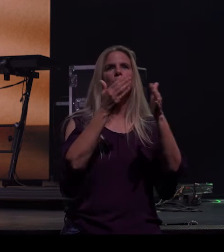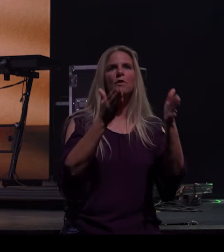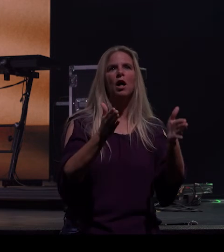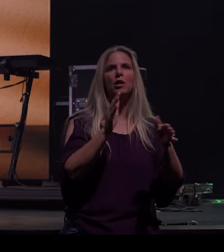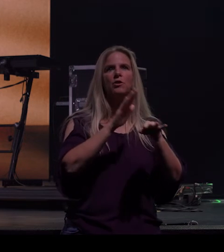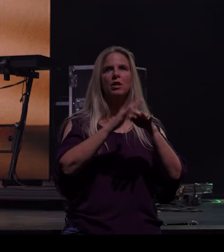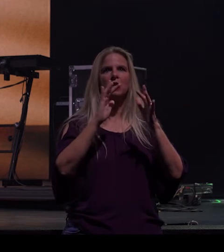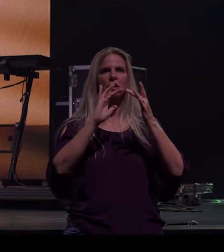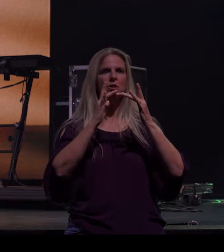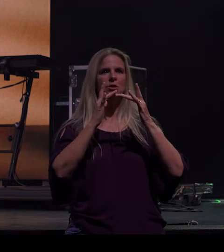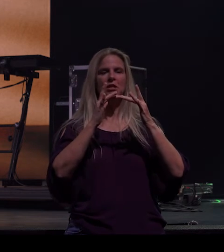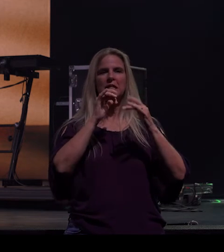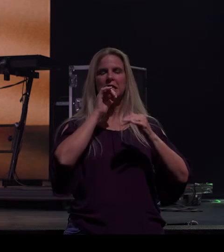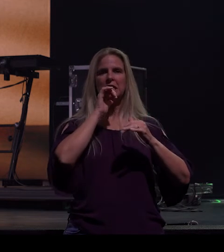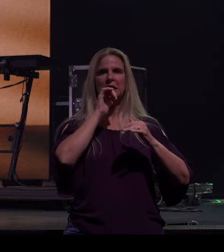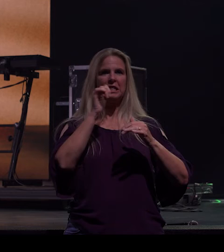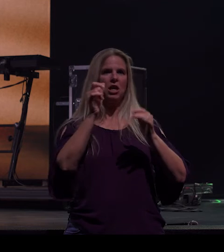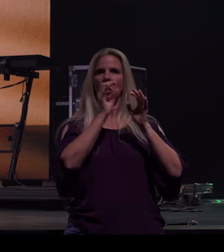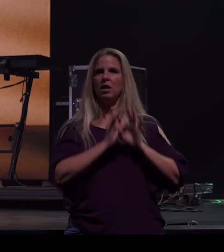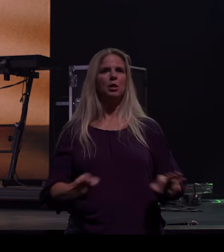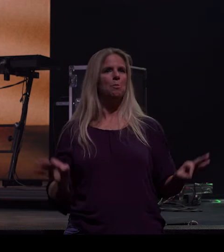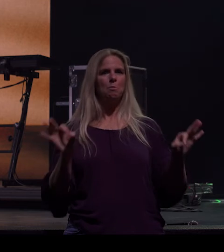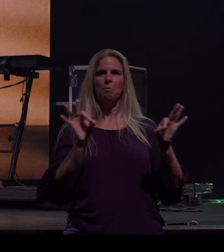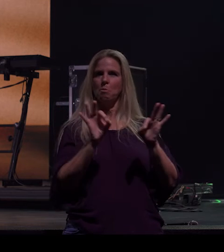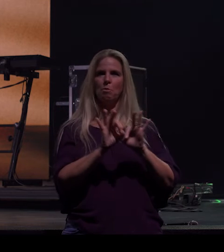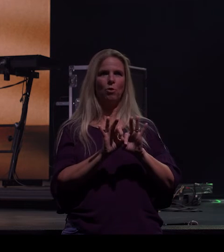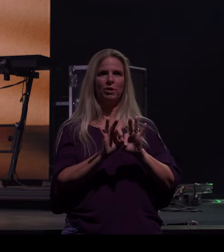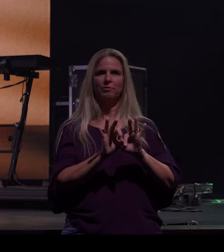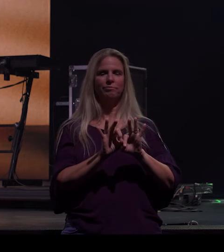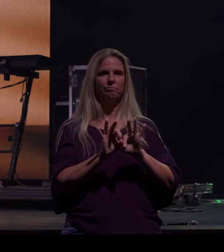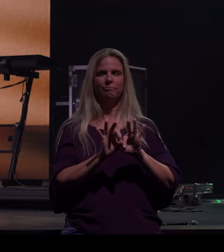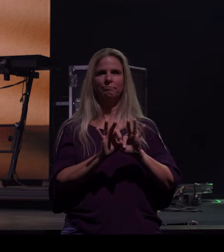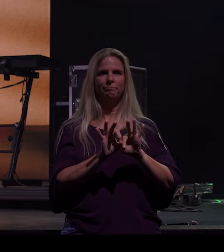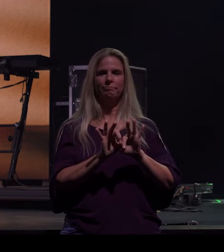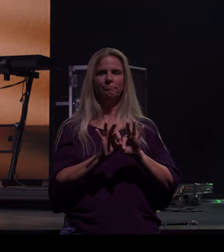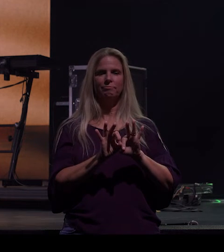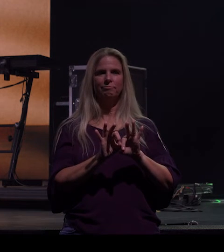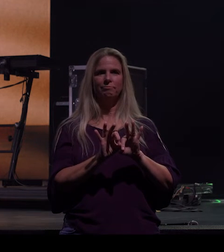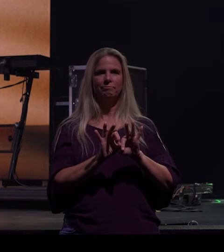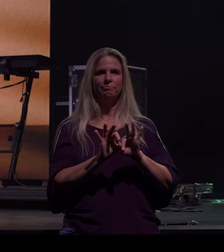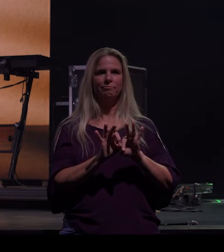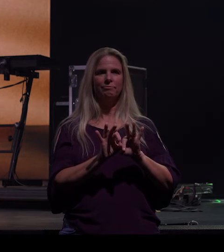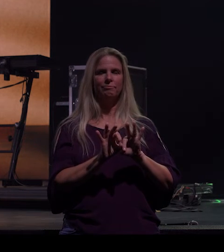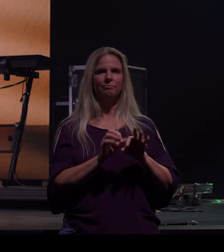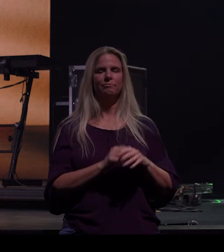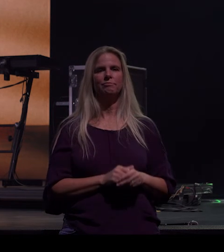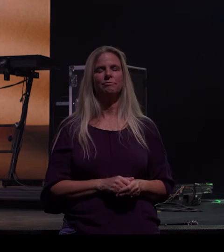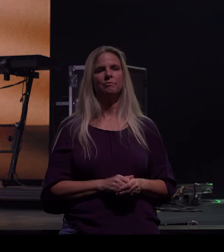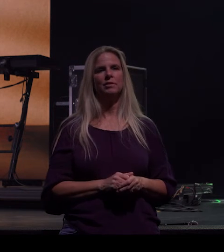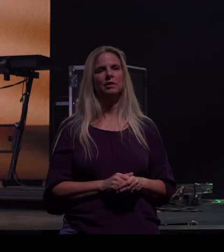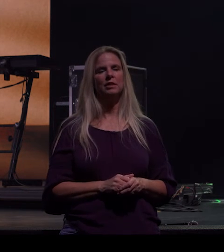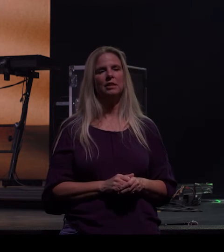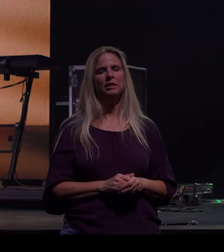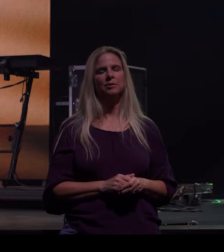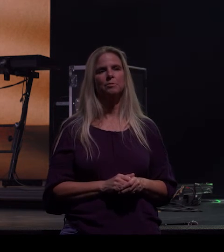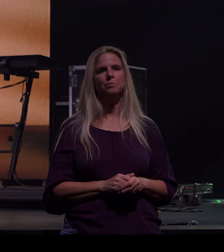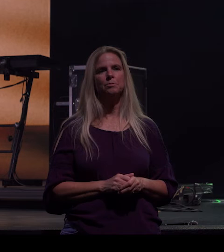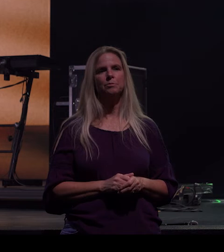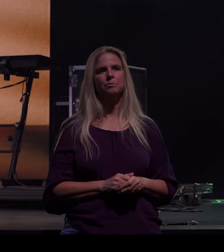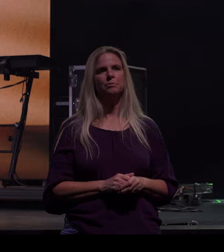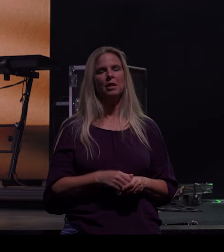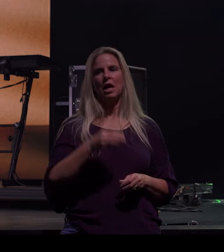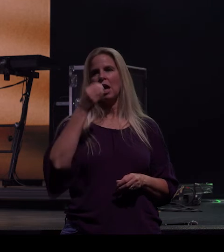mean jack in terms of the wisdom they can give you. It doesn't. I don't care how